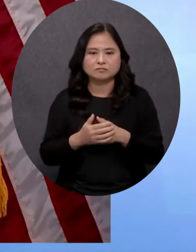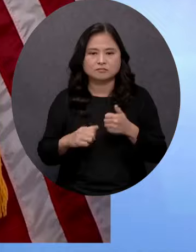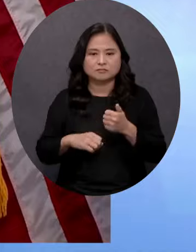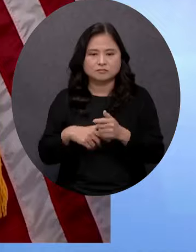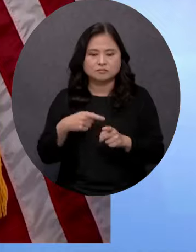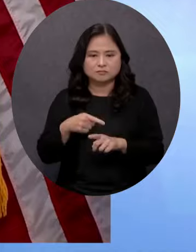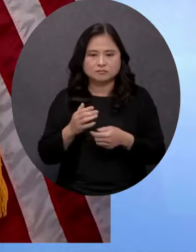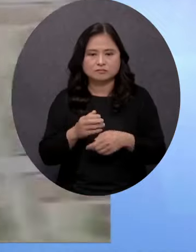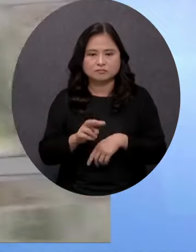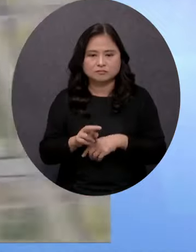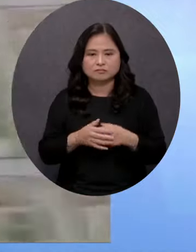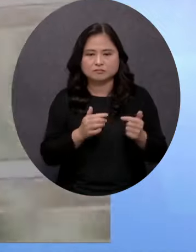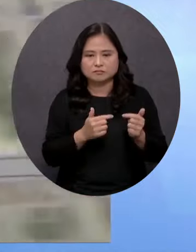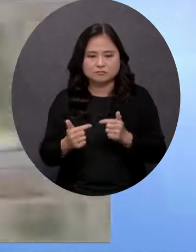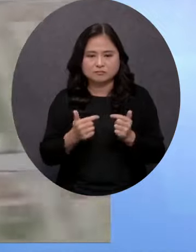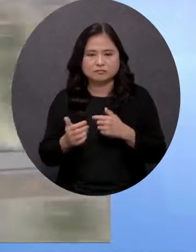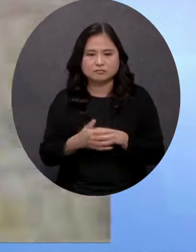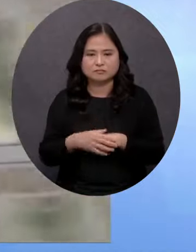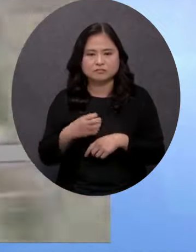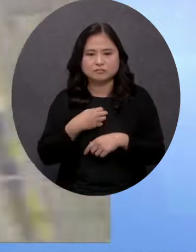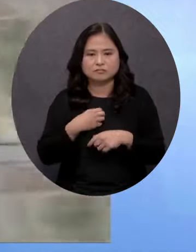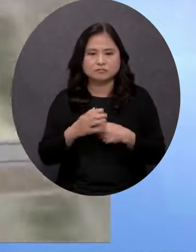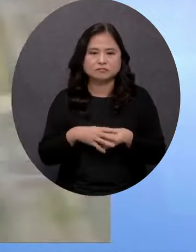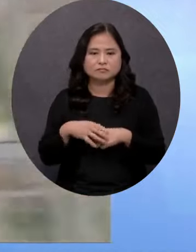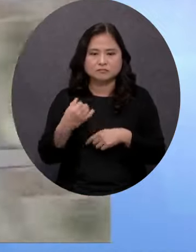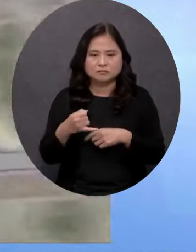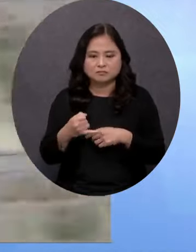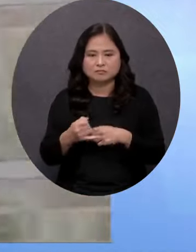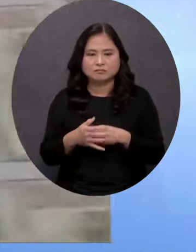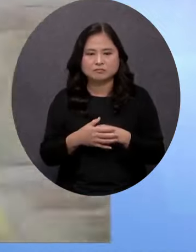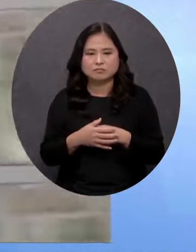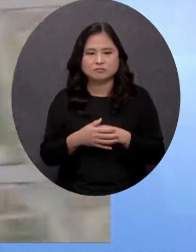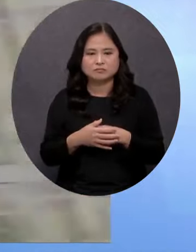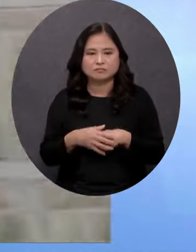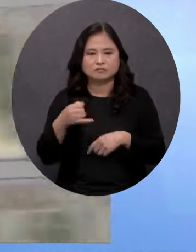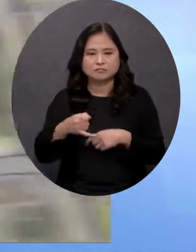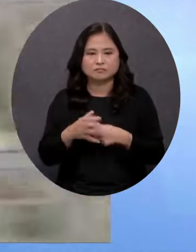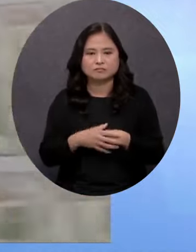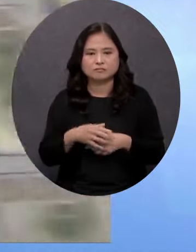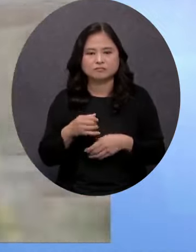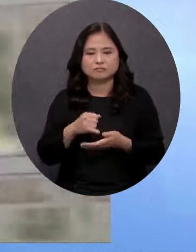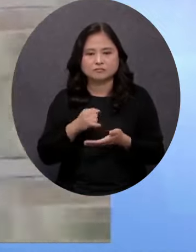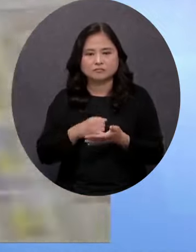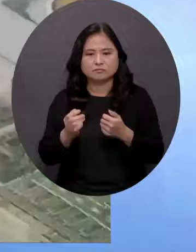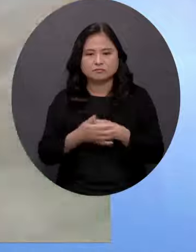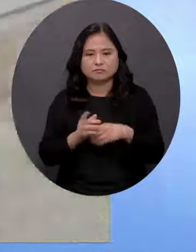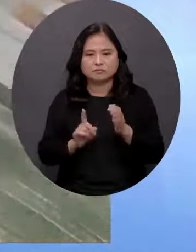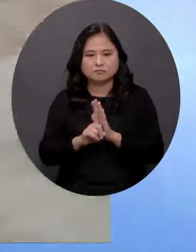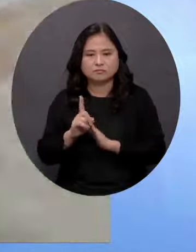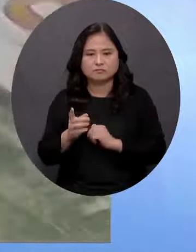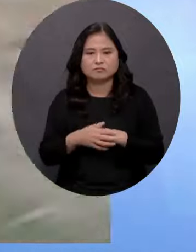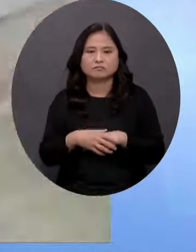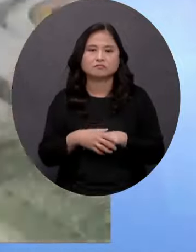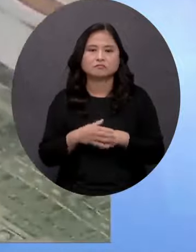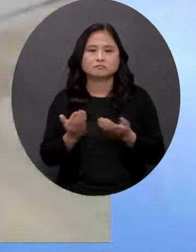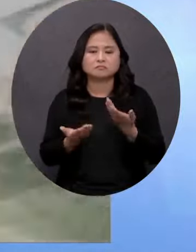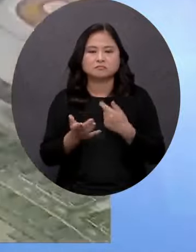as long as appropriate. I think it's unlikely that the next policy rate move will be a hike. I'd say it's unlikely.